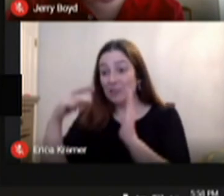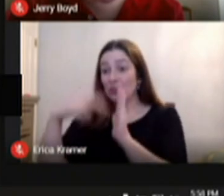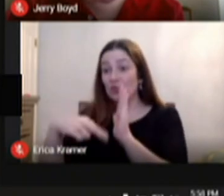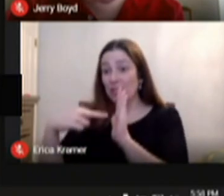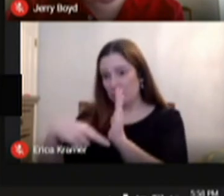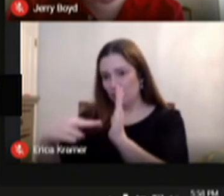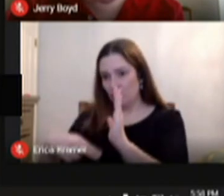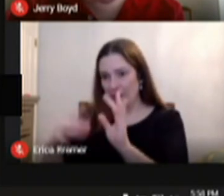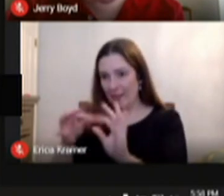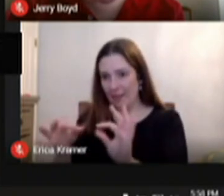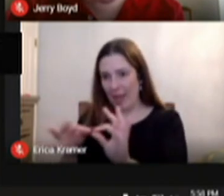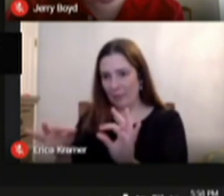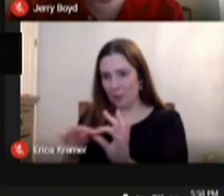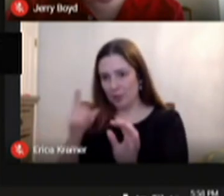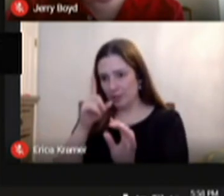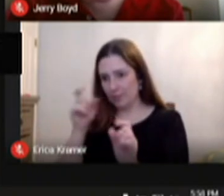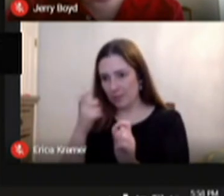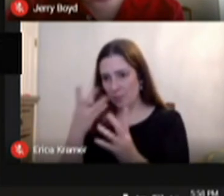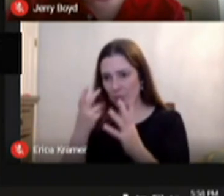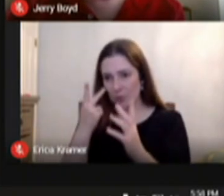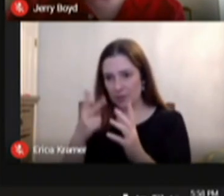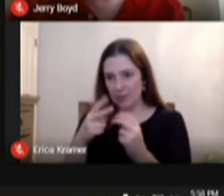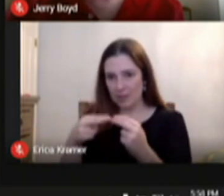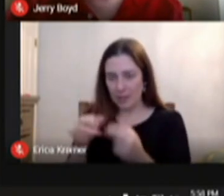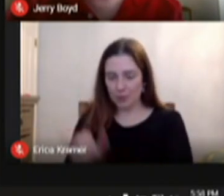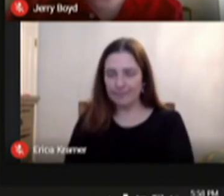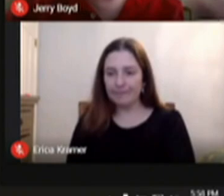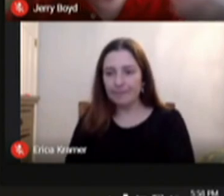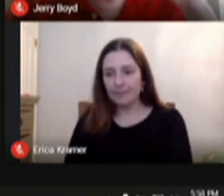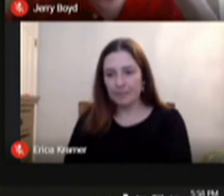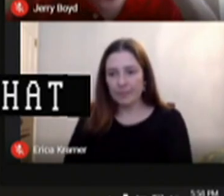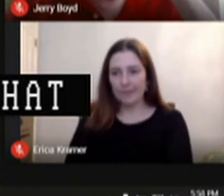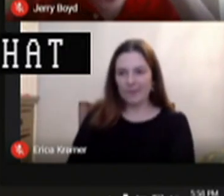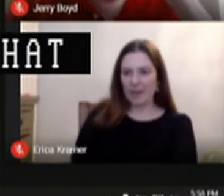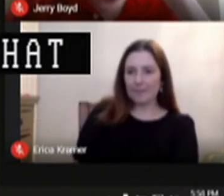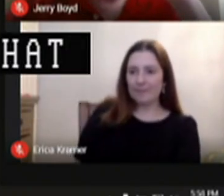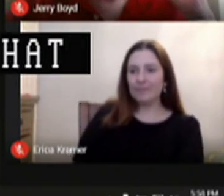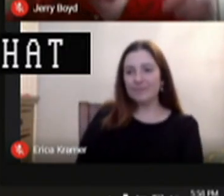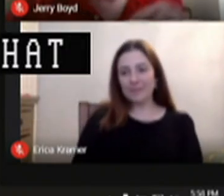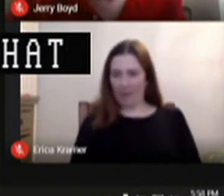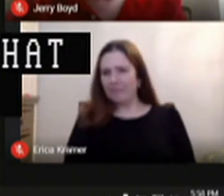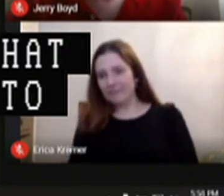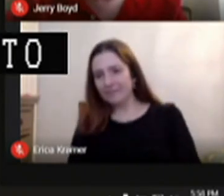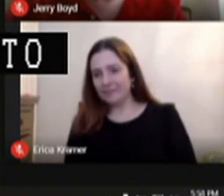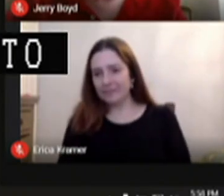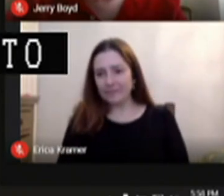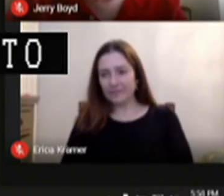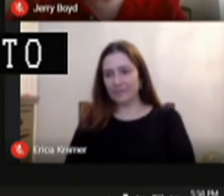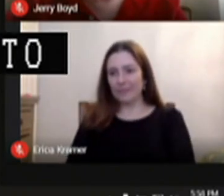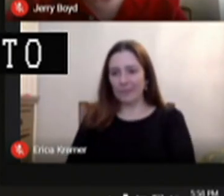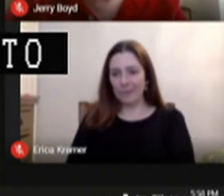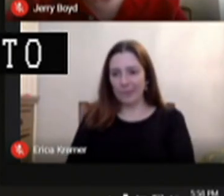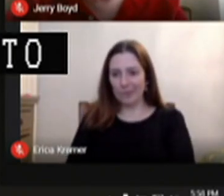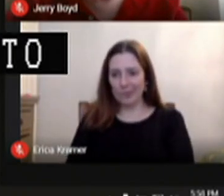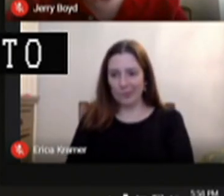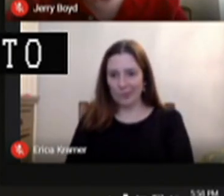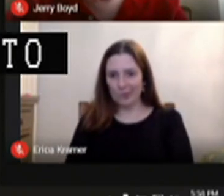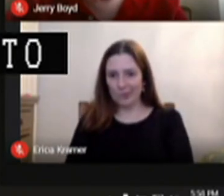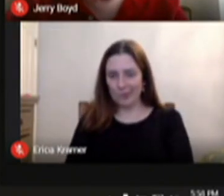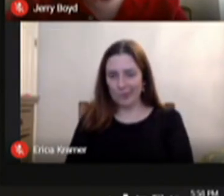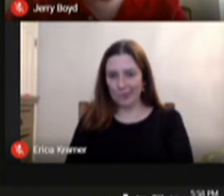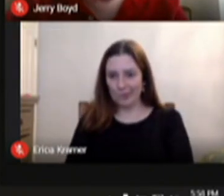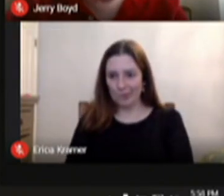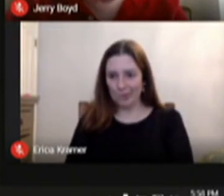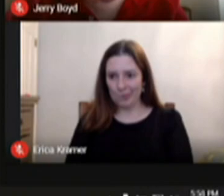So a real diversity of seating that is inclusive and welcoming to people of all abilities. We wanted to pause a little bit and